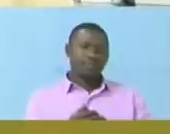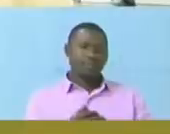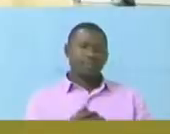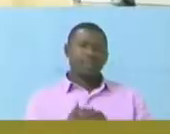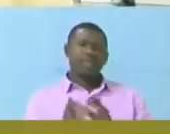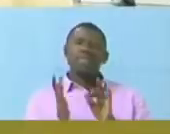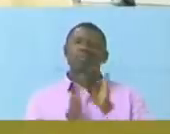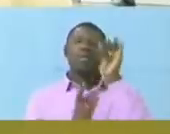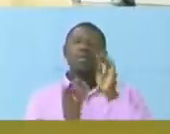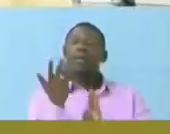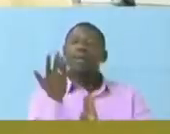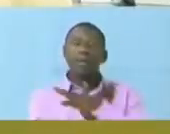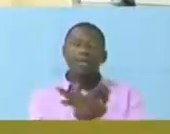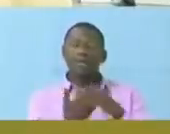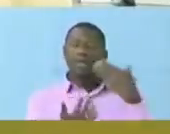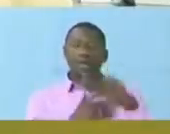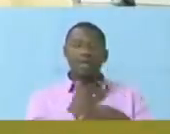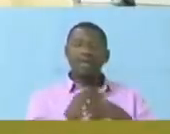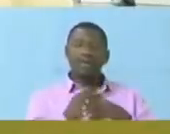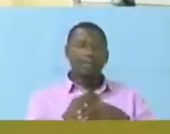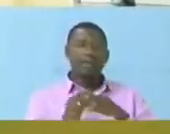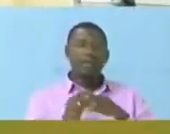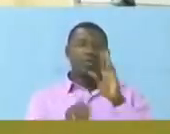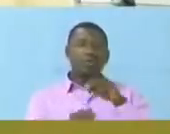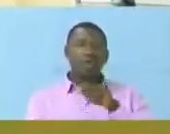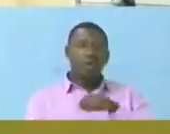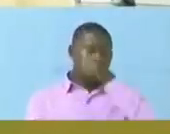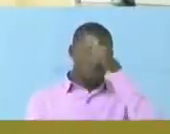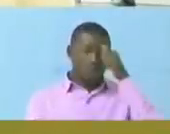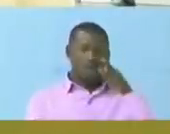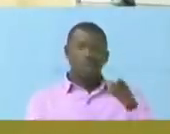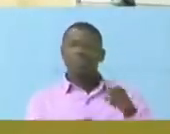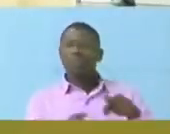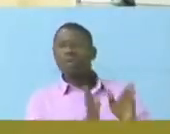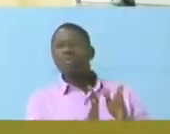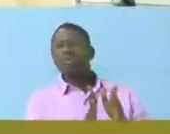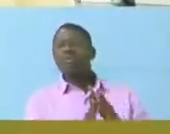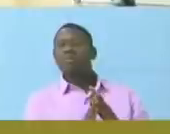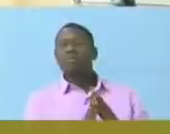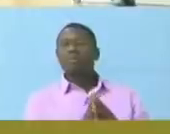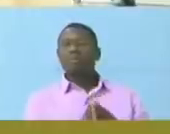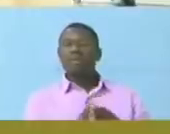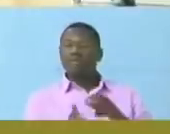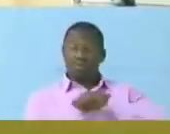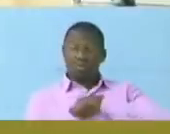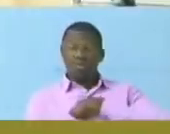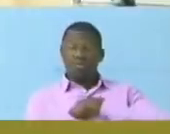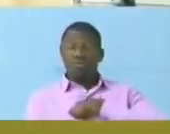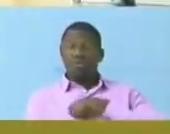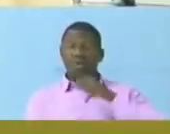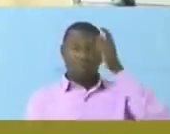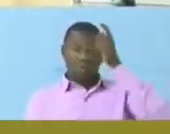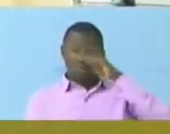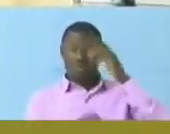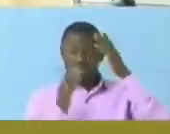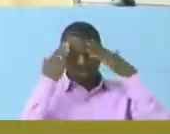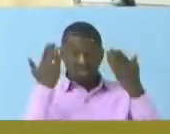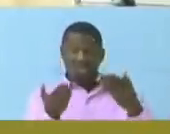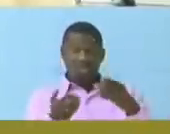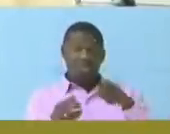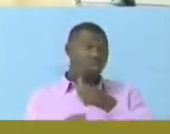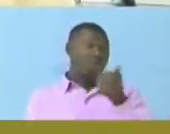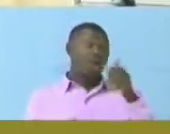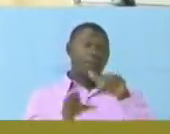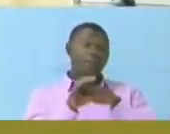like that. Special branch bukela doko utamandi ni uonyama. Even among us, we don't know some of them. Nani telefono lukono mambo ni na ikonofang?